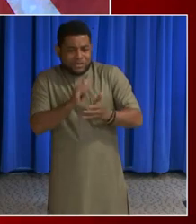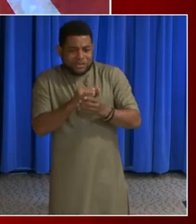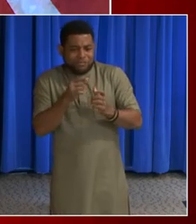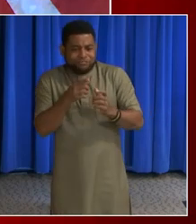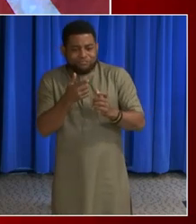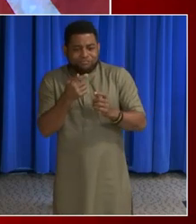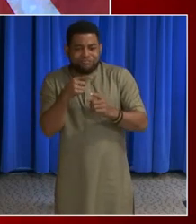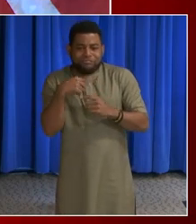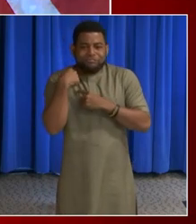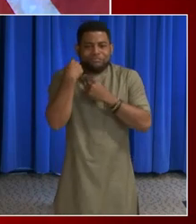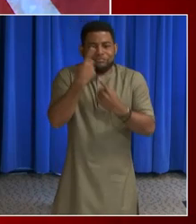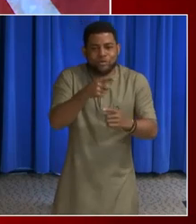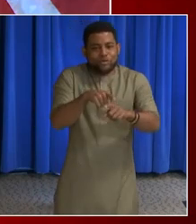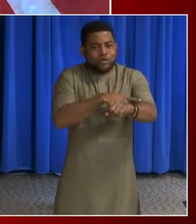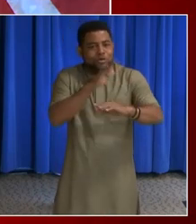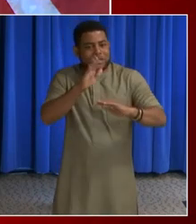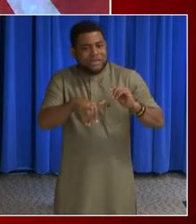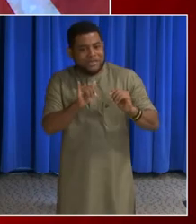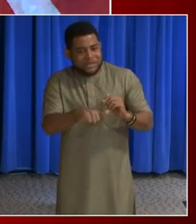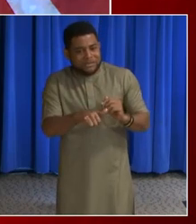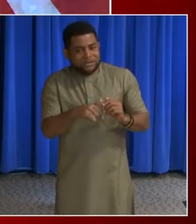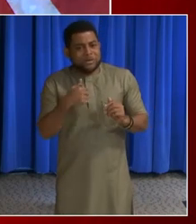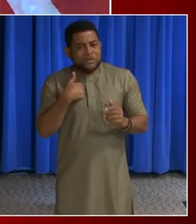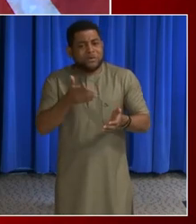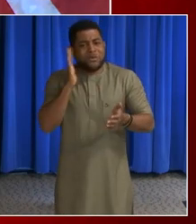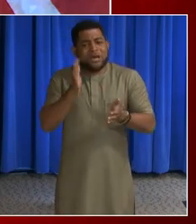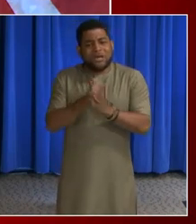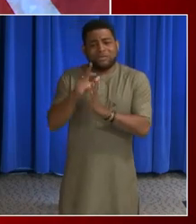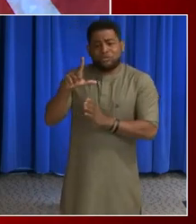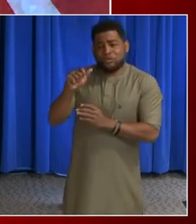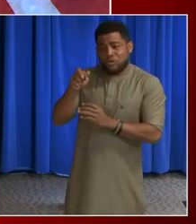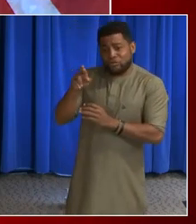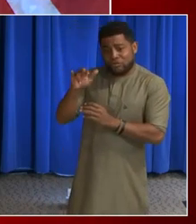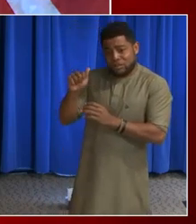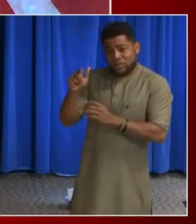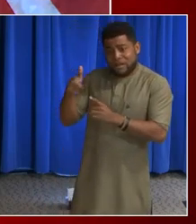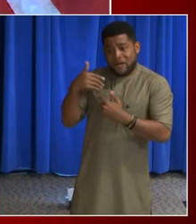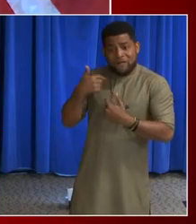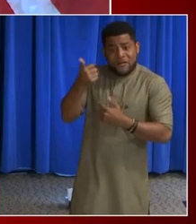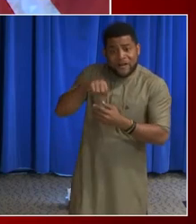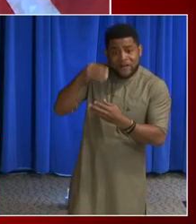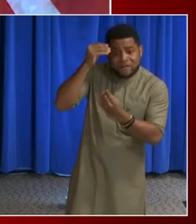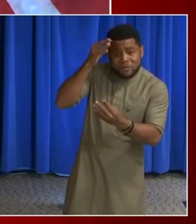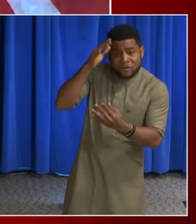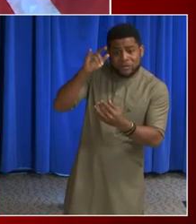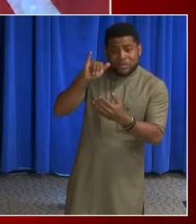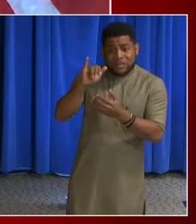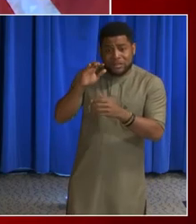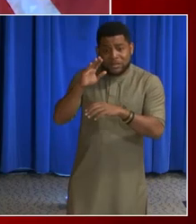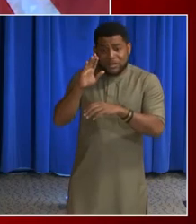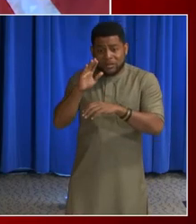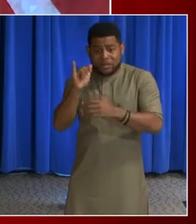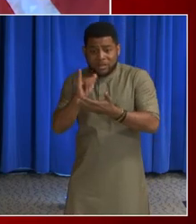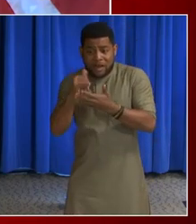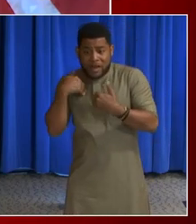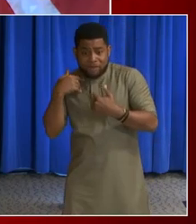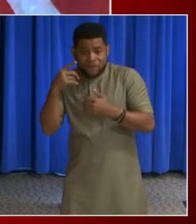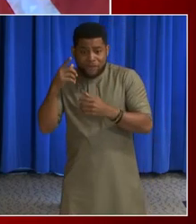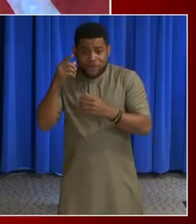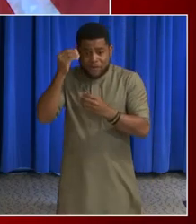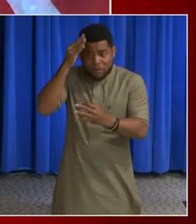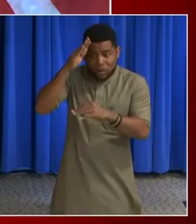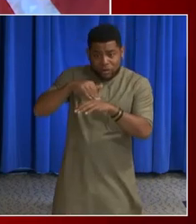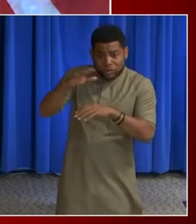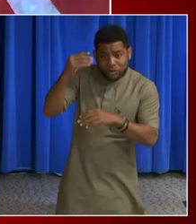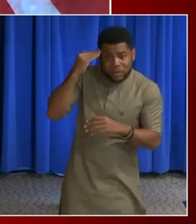for longer than that. So let me ask Laura, I don't know if you have some of this on the top of your mind, or Director Zeilinger